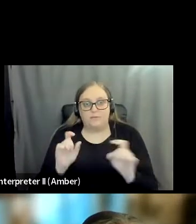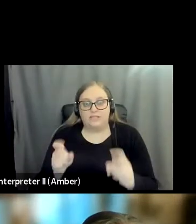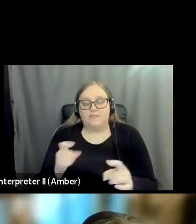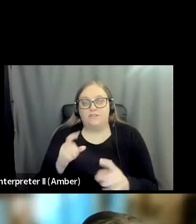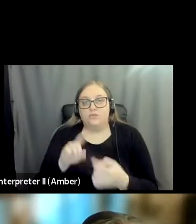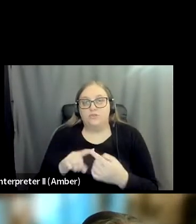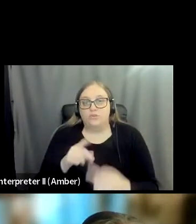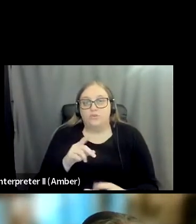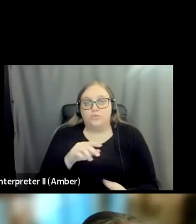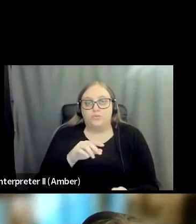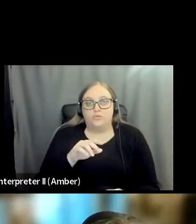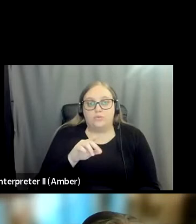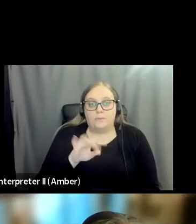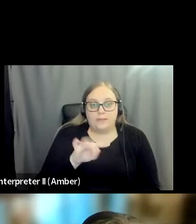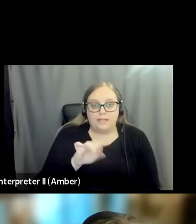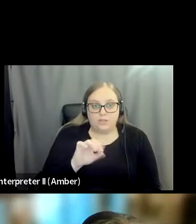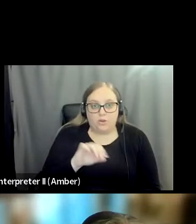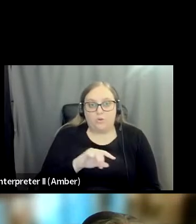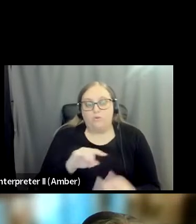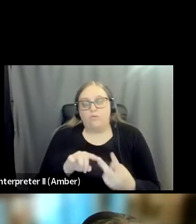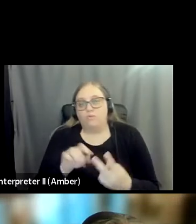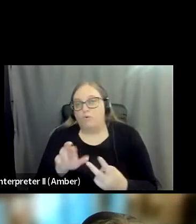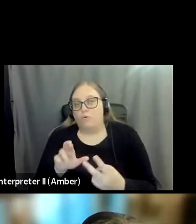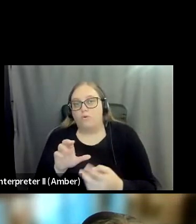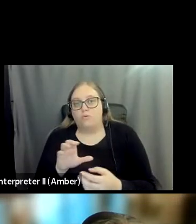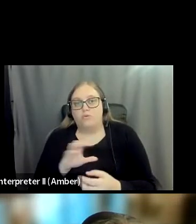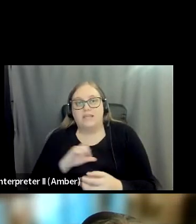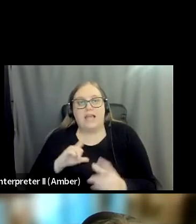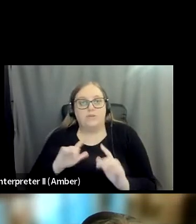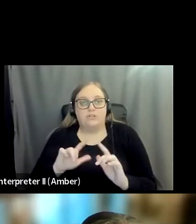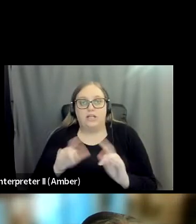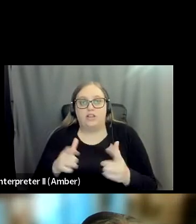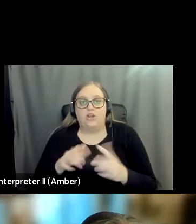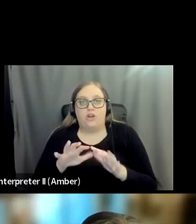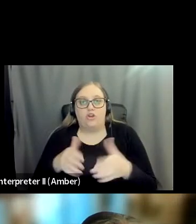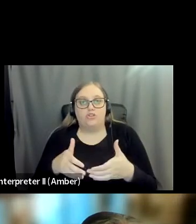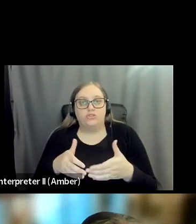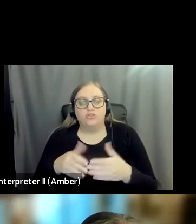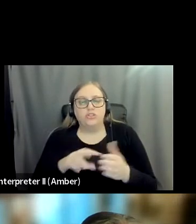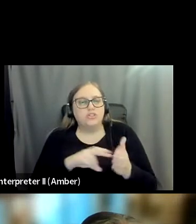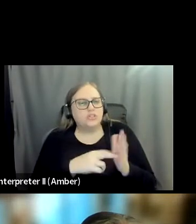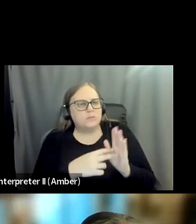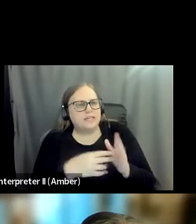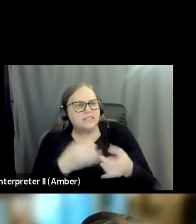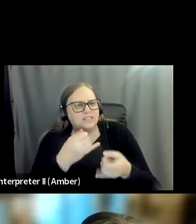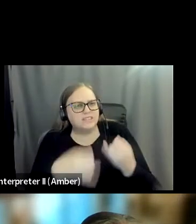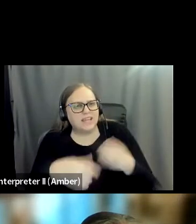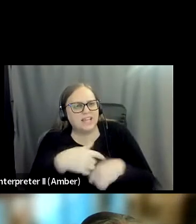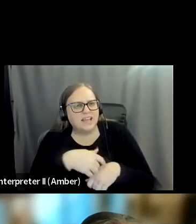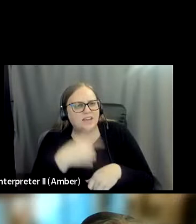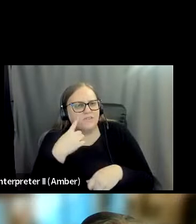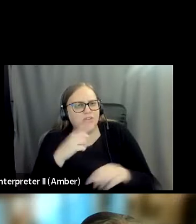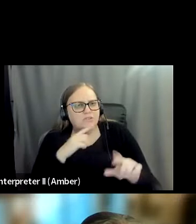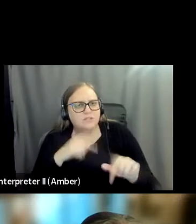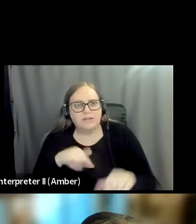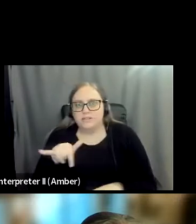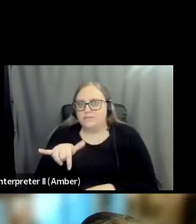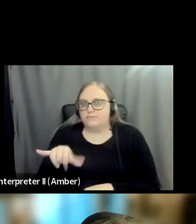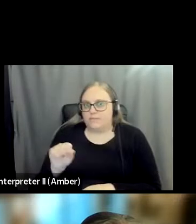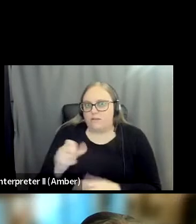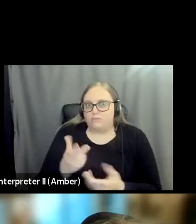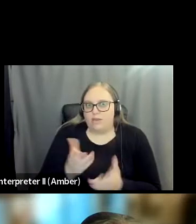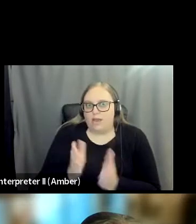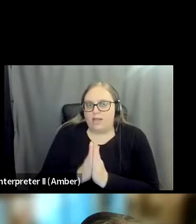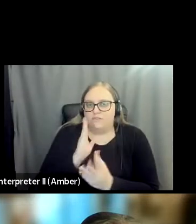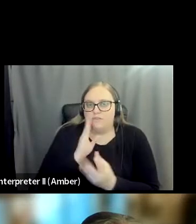Pinto or the council at You mean a large. deadline for their response? Well, we've asked for information. They